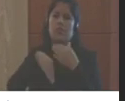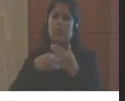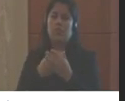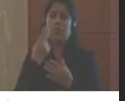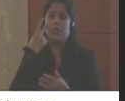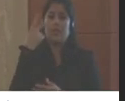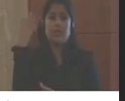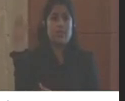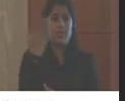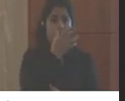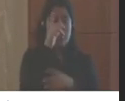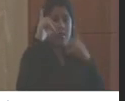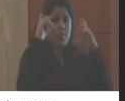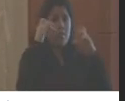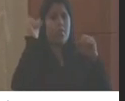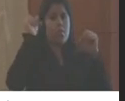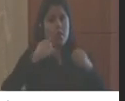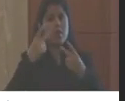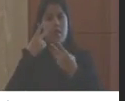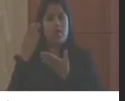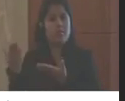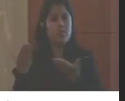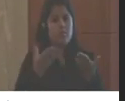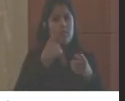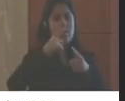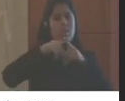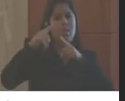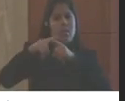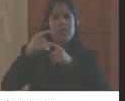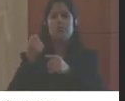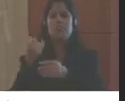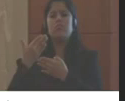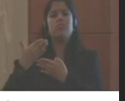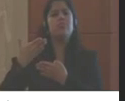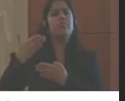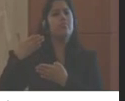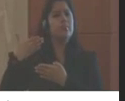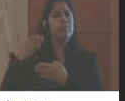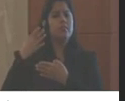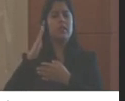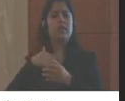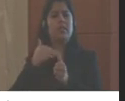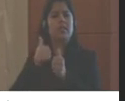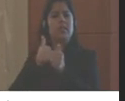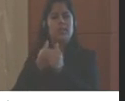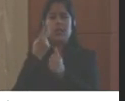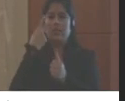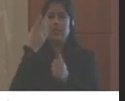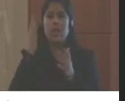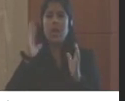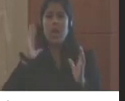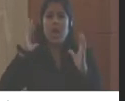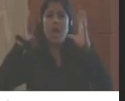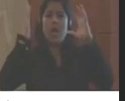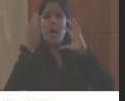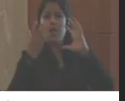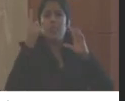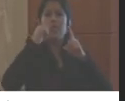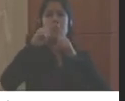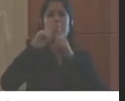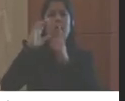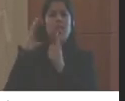and frostings. We can see here some recent events that make changes